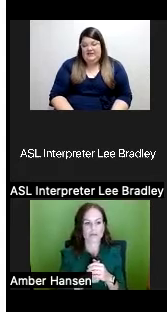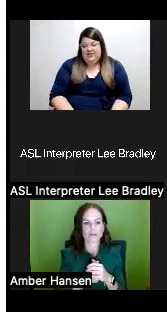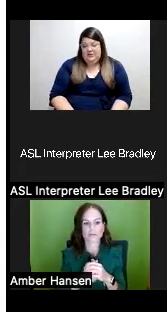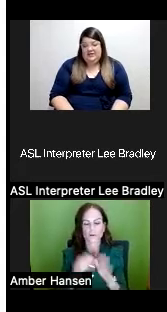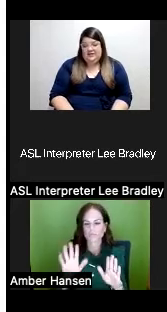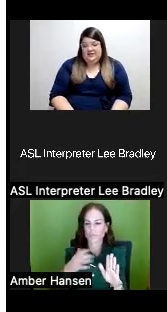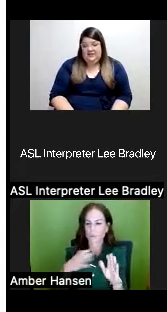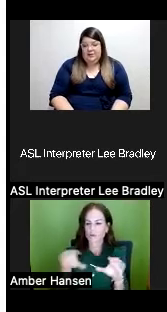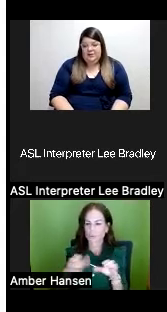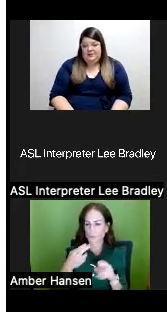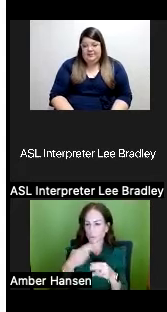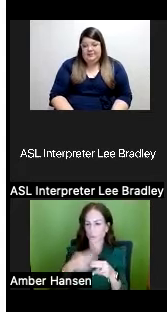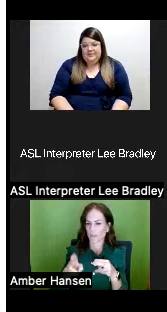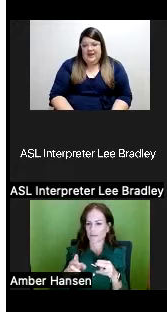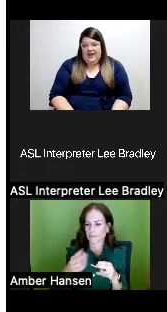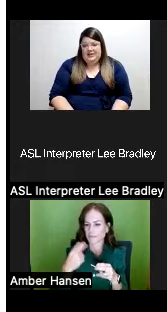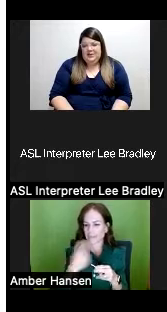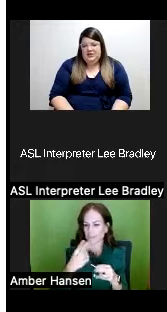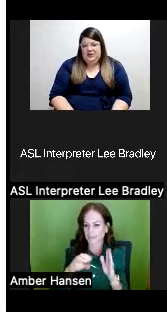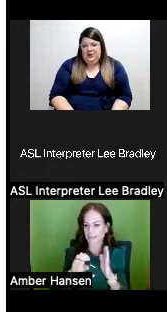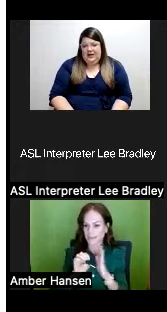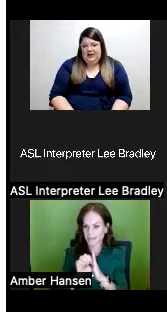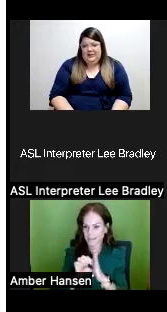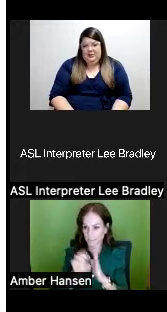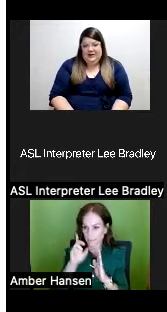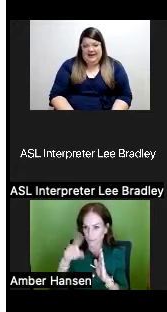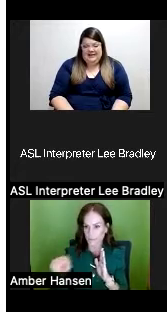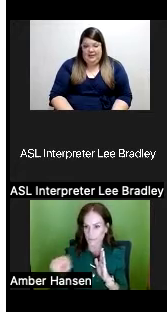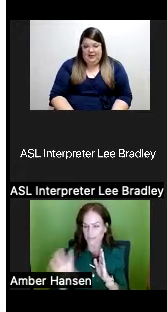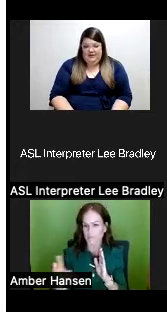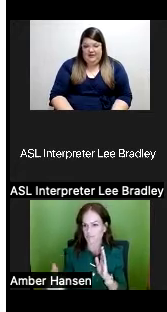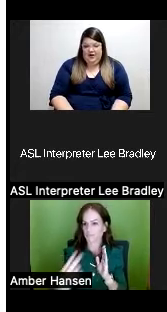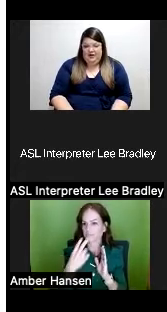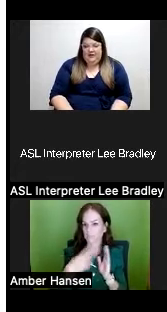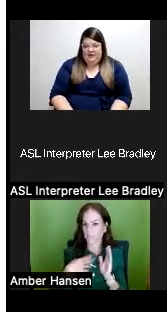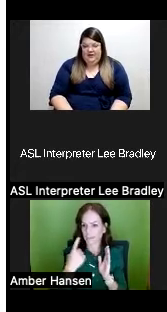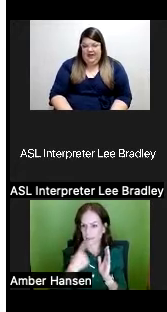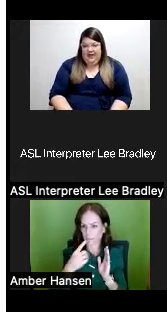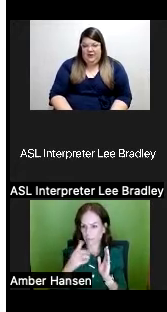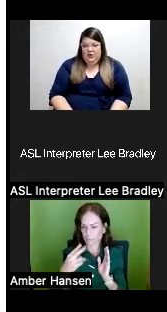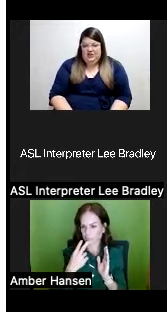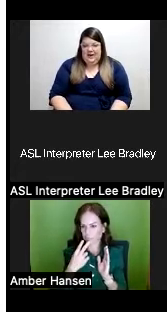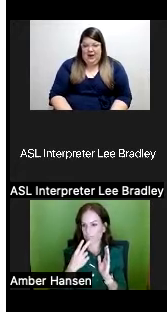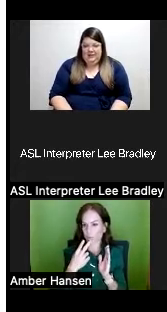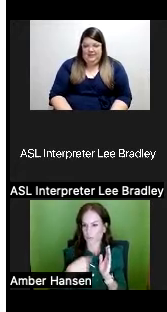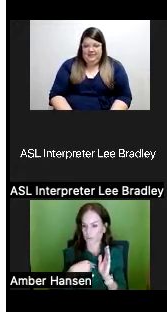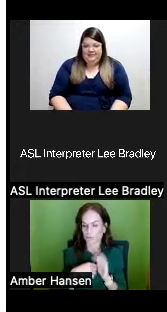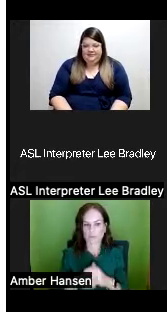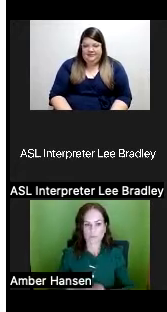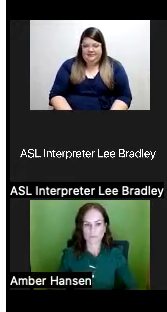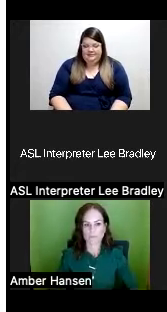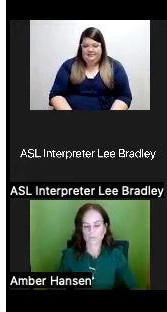speech is visible. So I want to do a quick lip reading example for all of you. If you can watch my mouth.